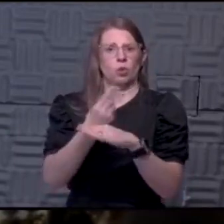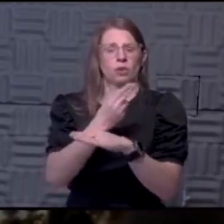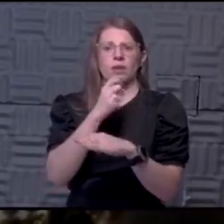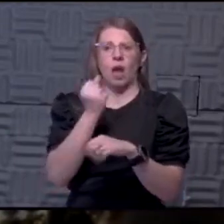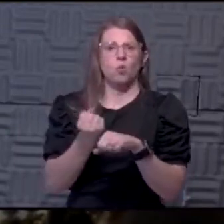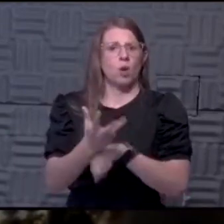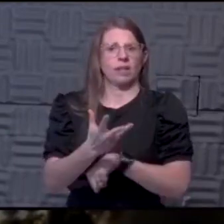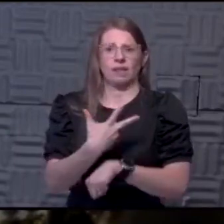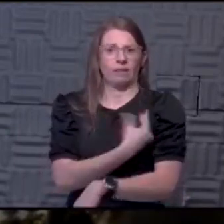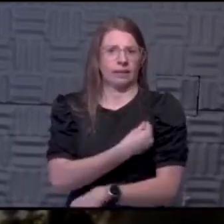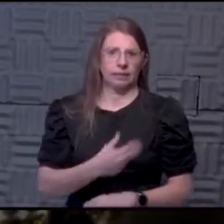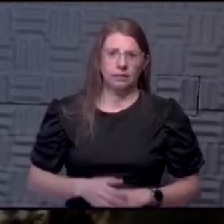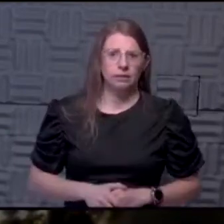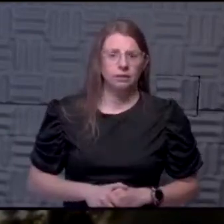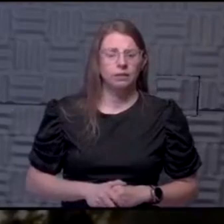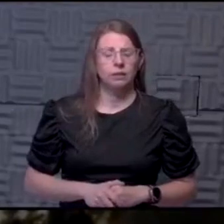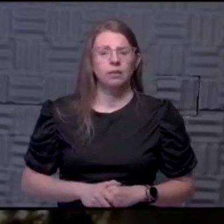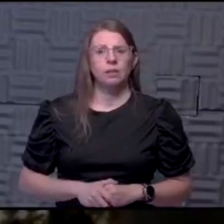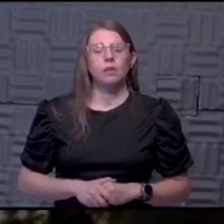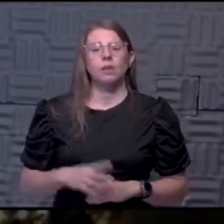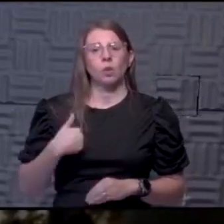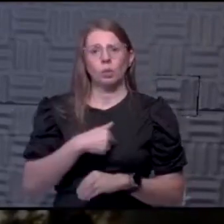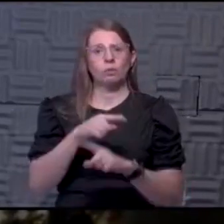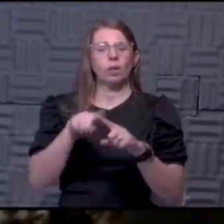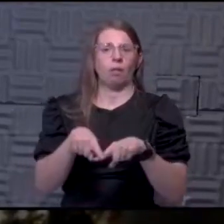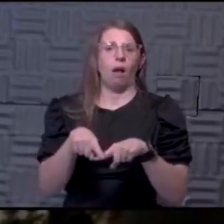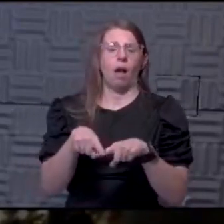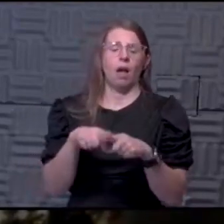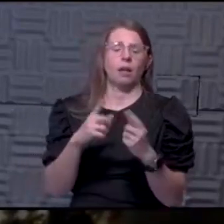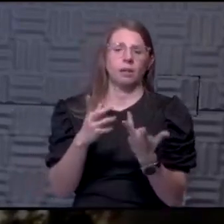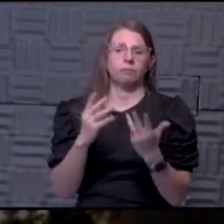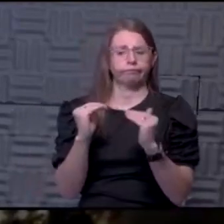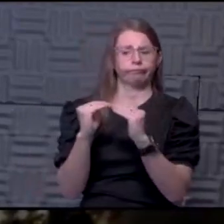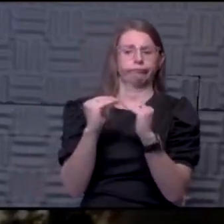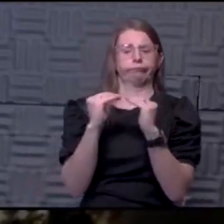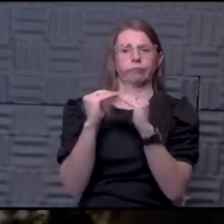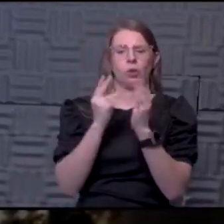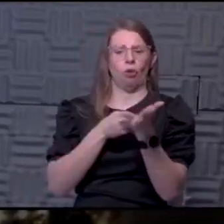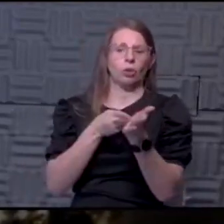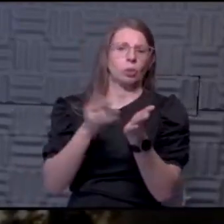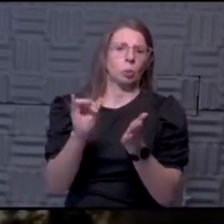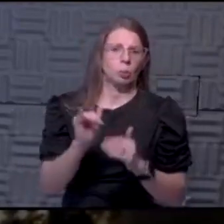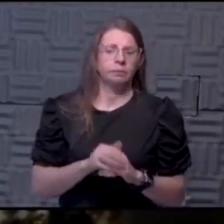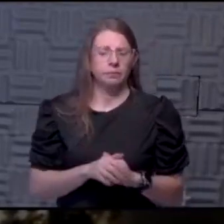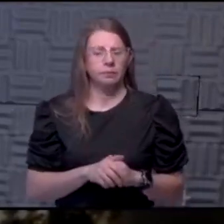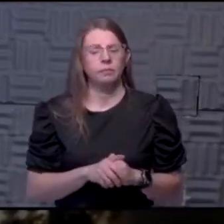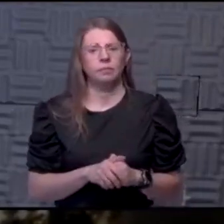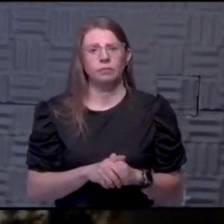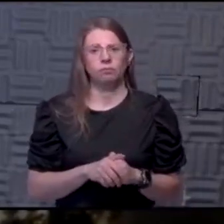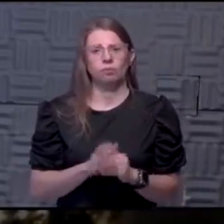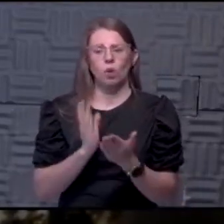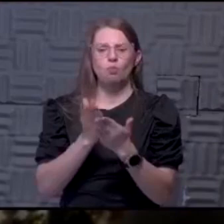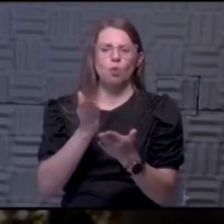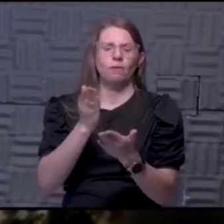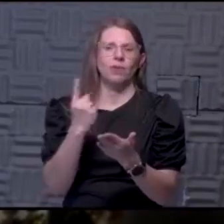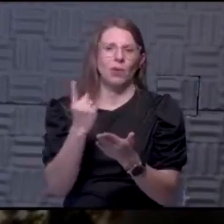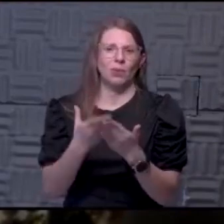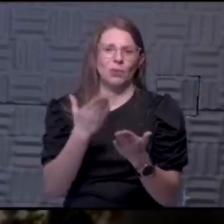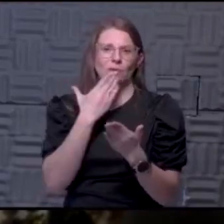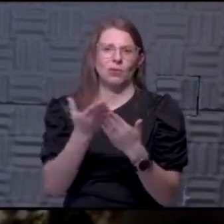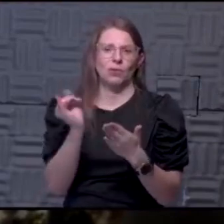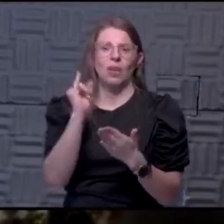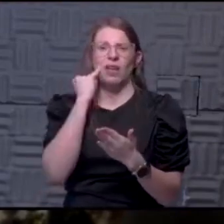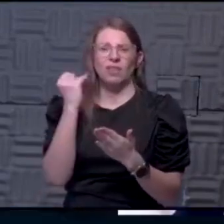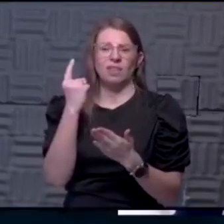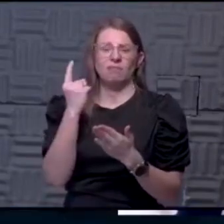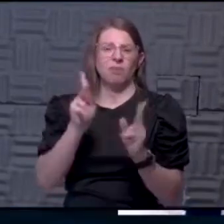vaccine. So we do rely on the spirit of fairness and honesty, and proof is also good, though. If people can bring